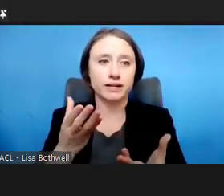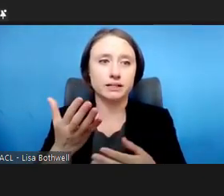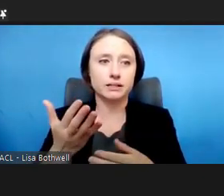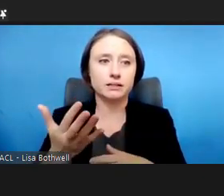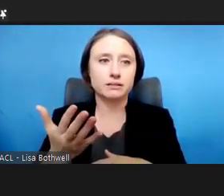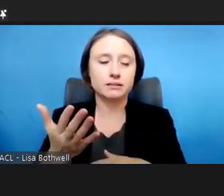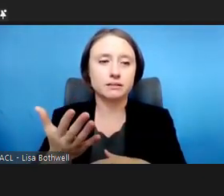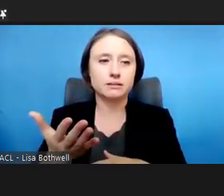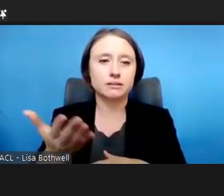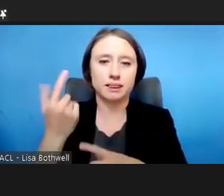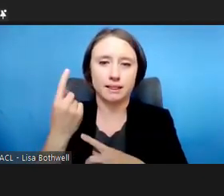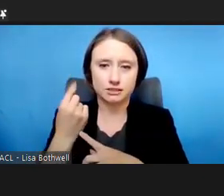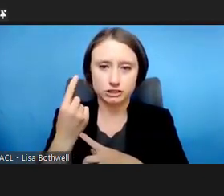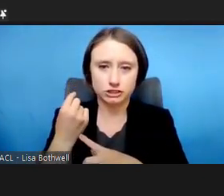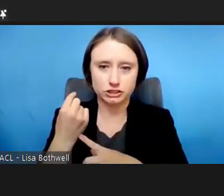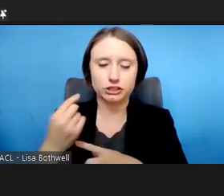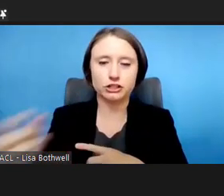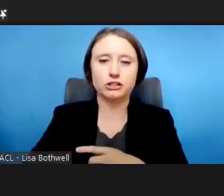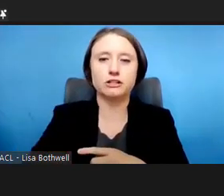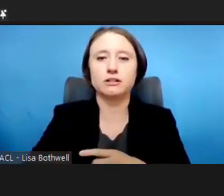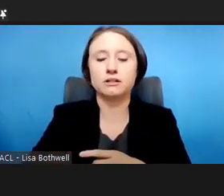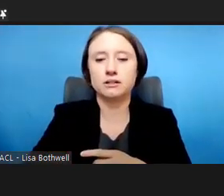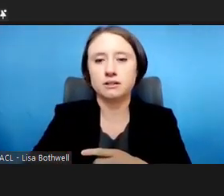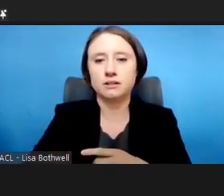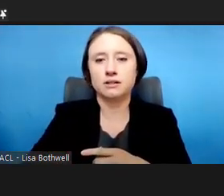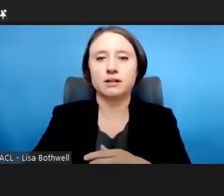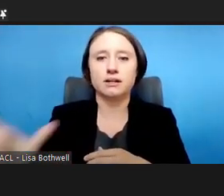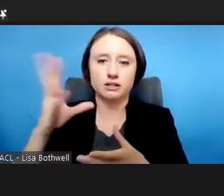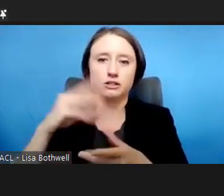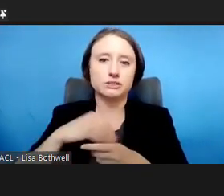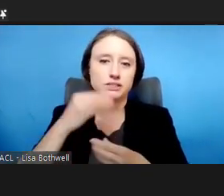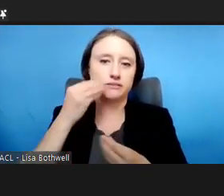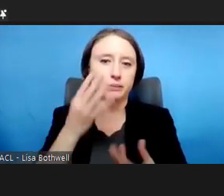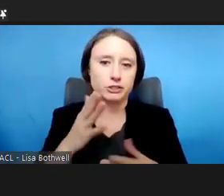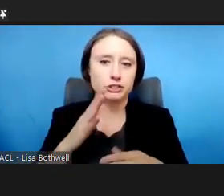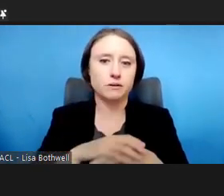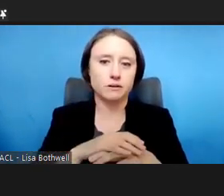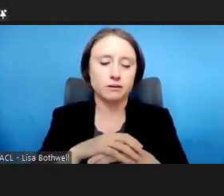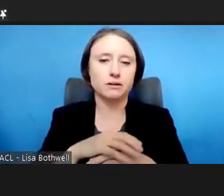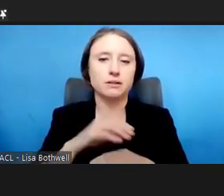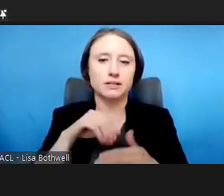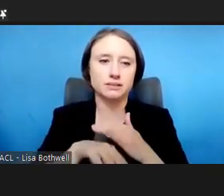The Department of Justice last year provided